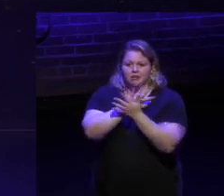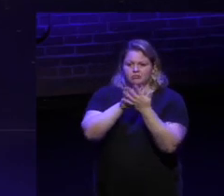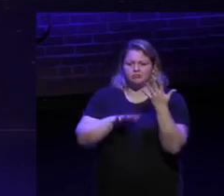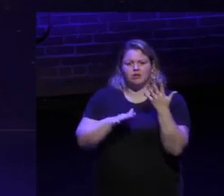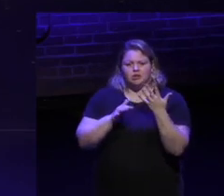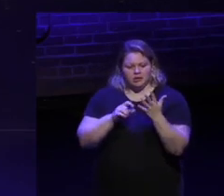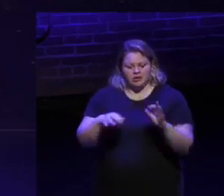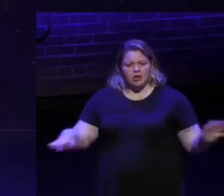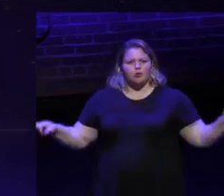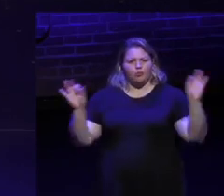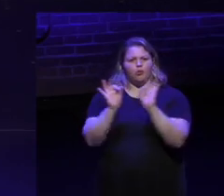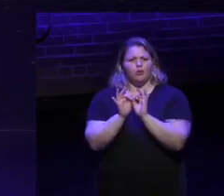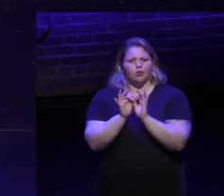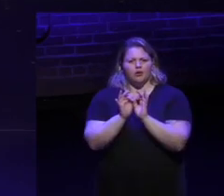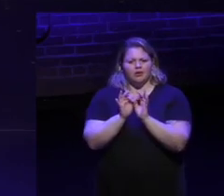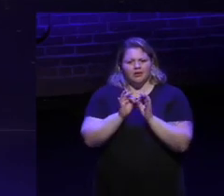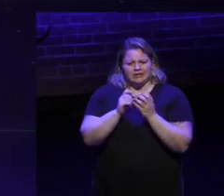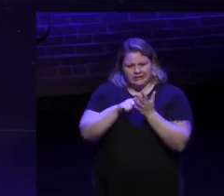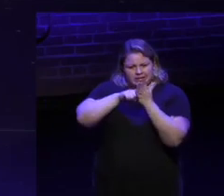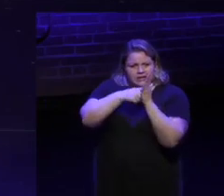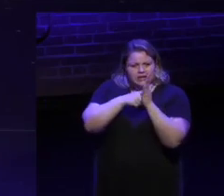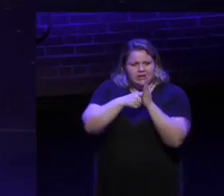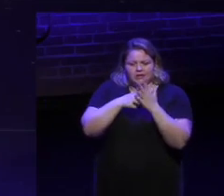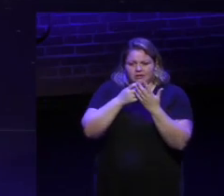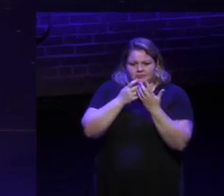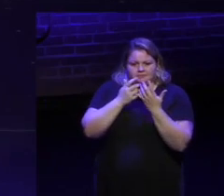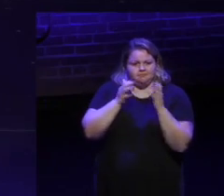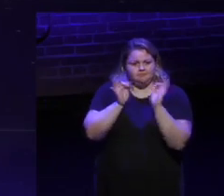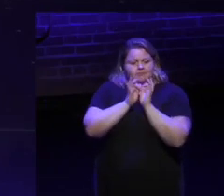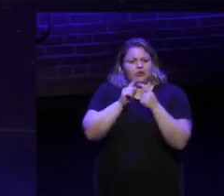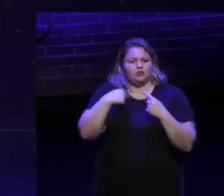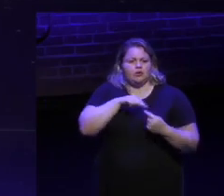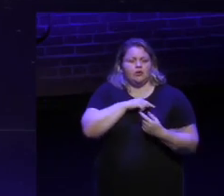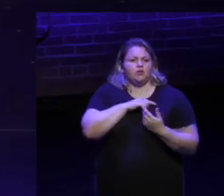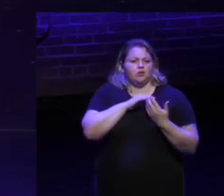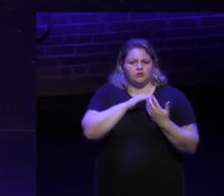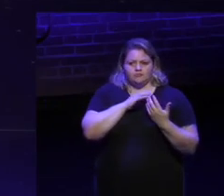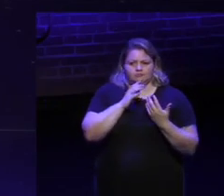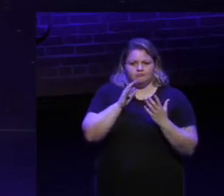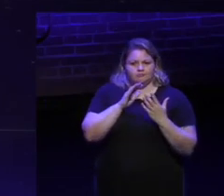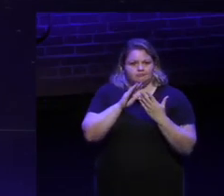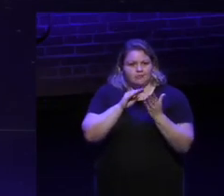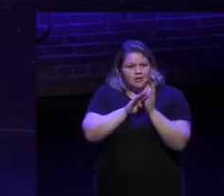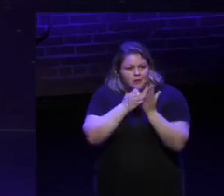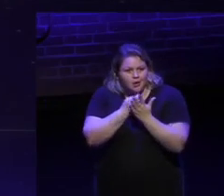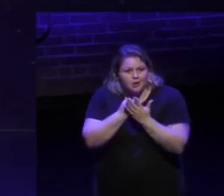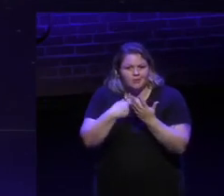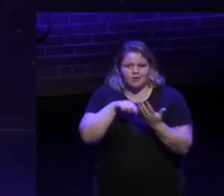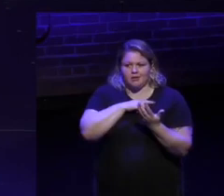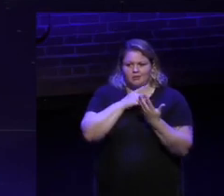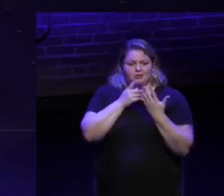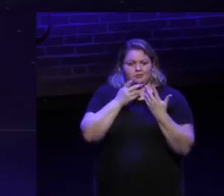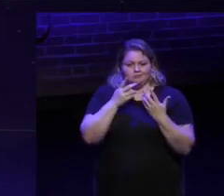our quality of life, our economy. It's embedded in so much of Salem. I thought I would share just a little bit about who I am, why I'm enthusiastic about